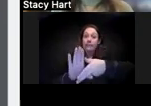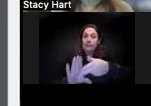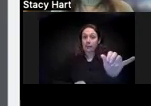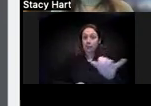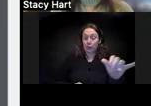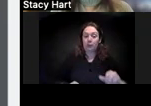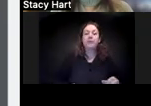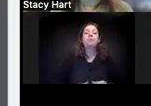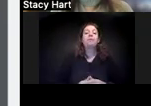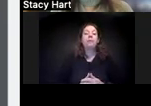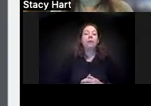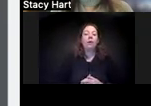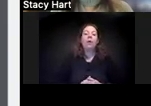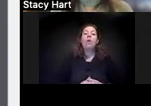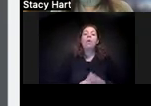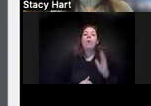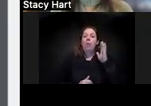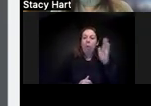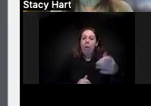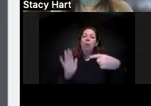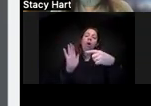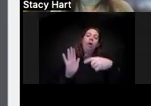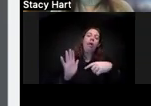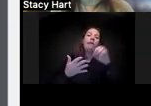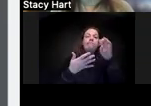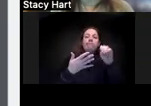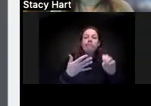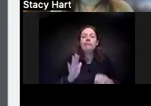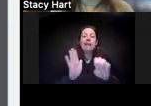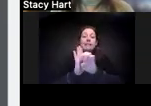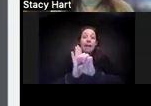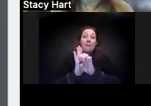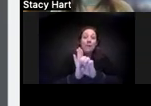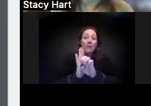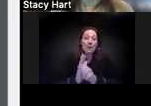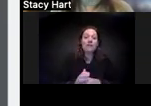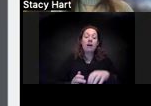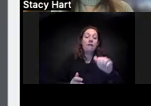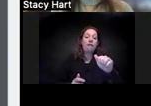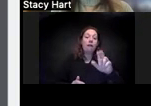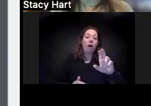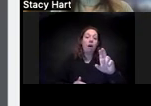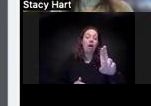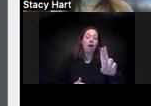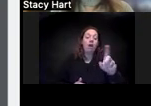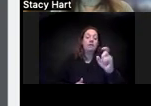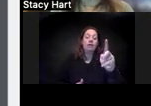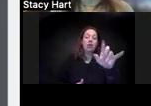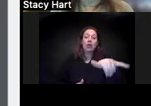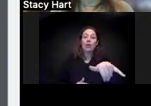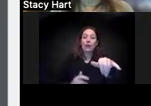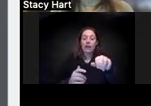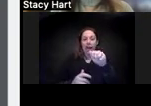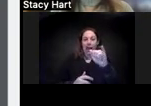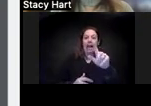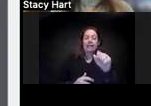So we are going to go through some examples of auxiliary aids and services. First, a